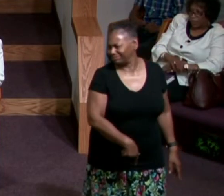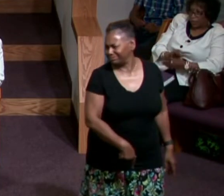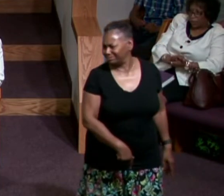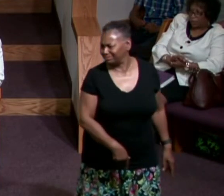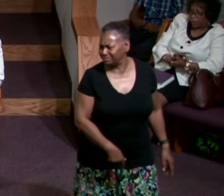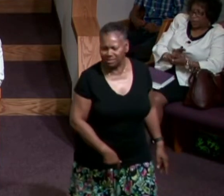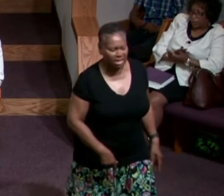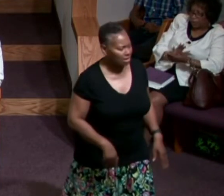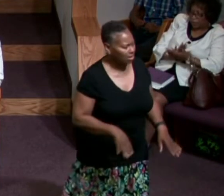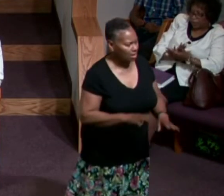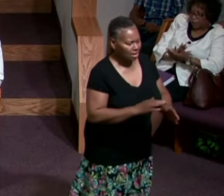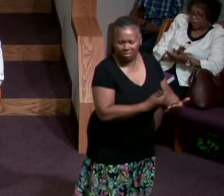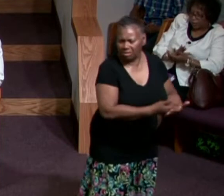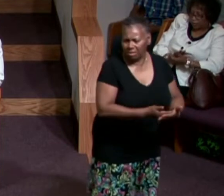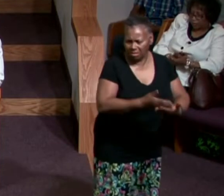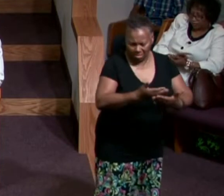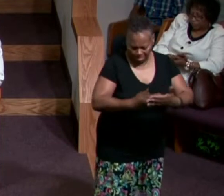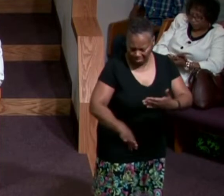have.